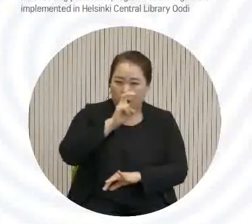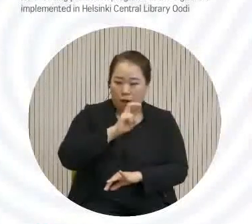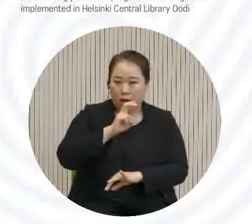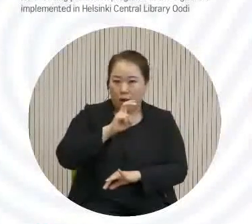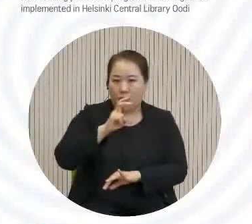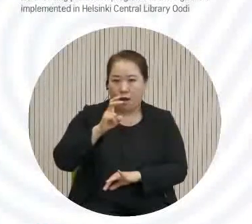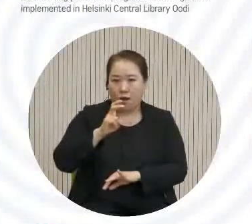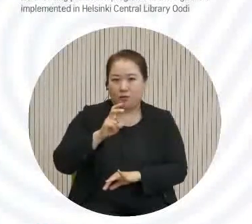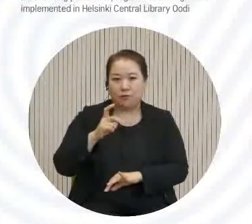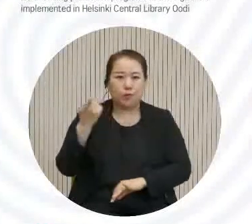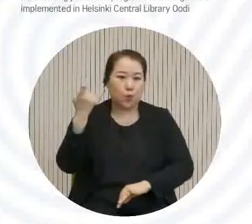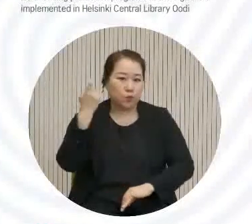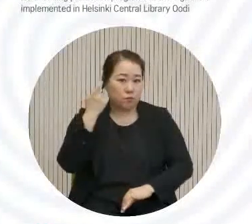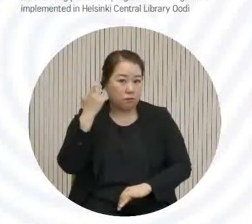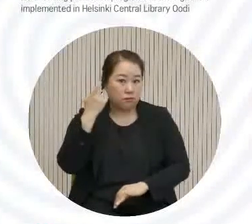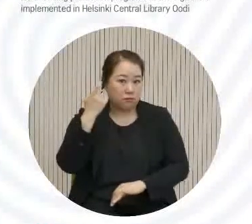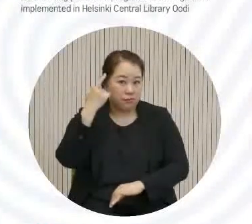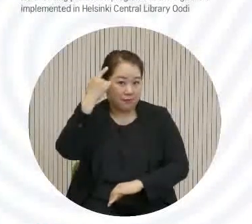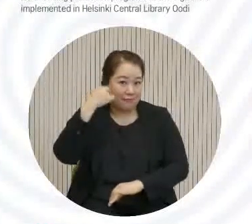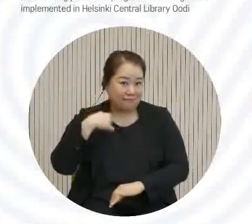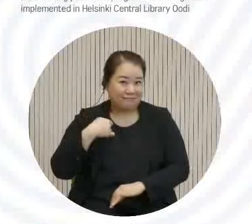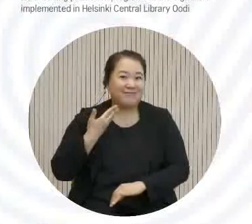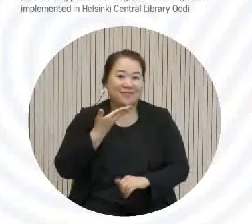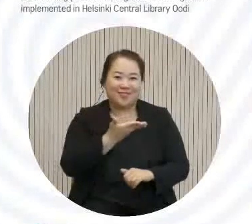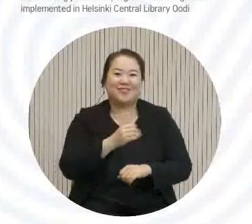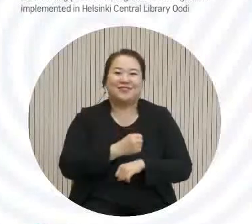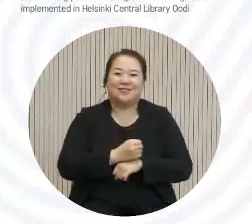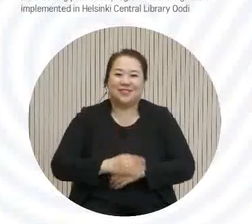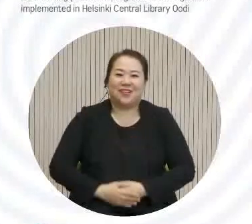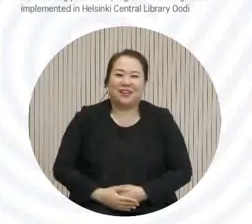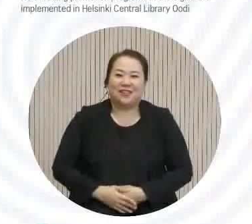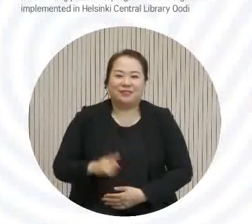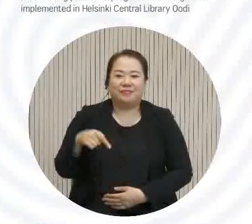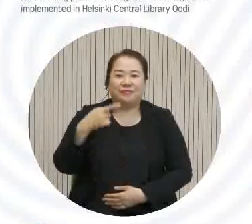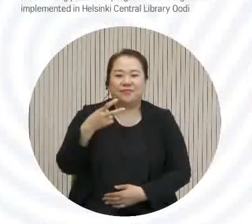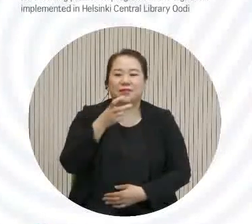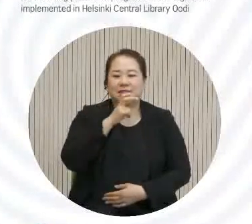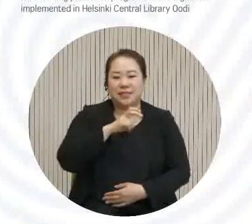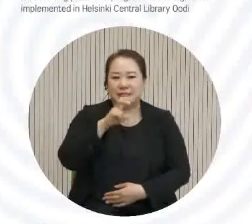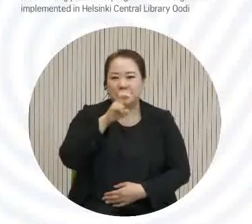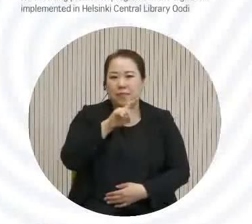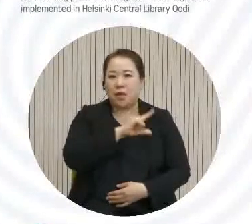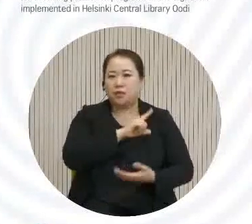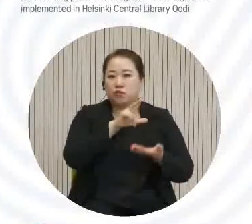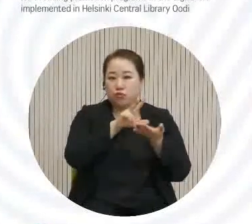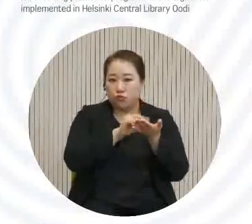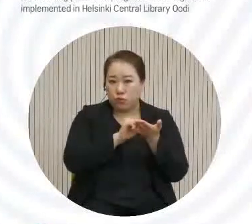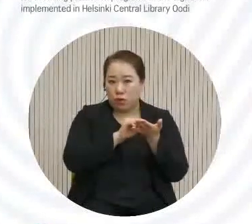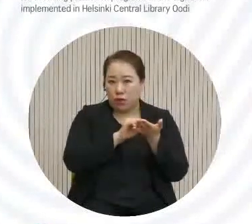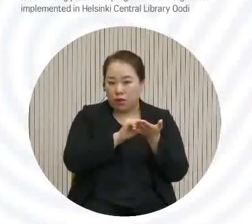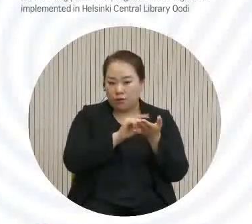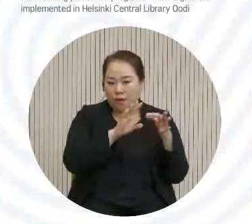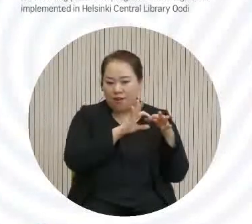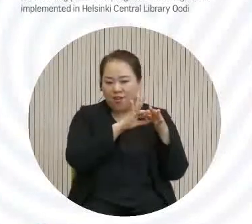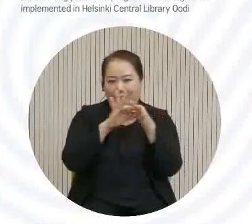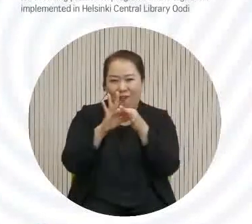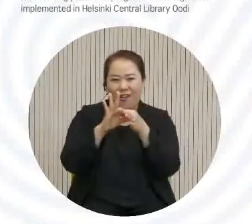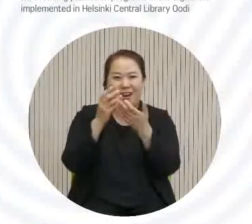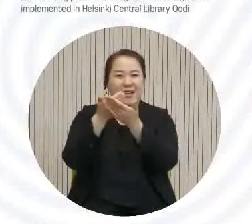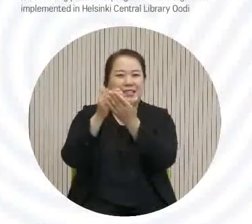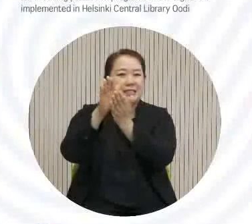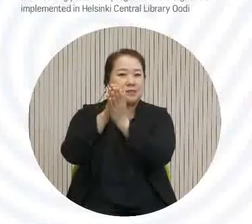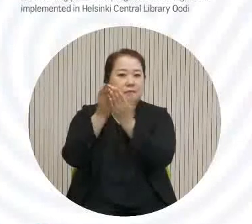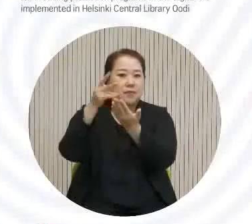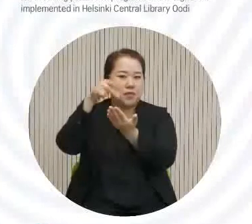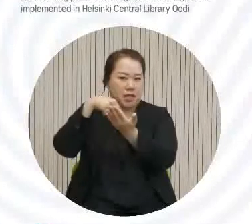mood. Then a music-themed picture book is being read for the children. For 6 to 8 years old,